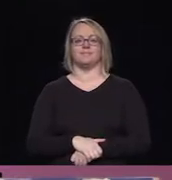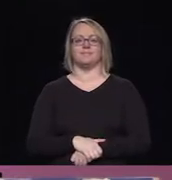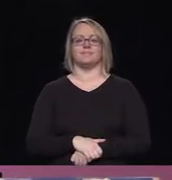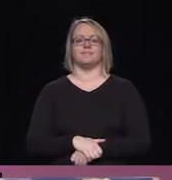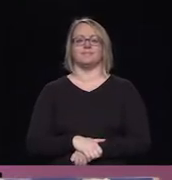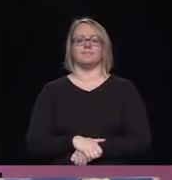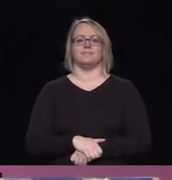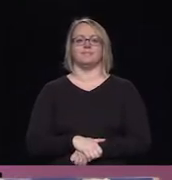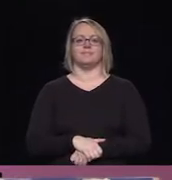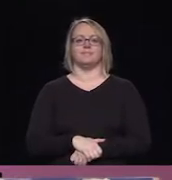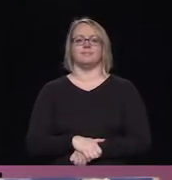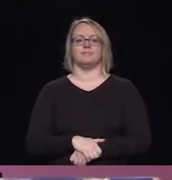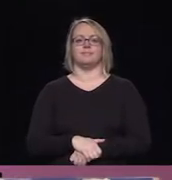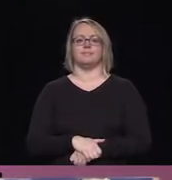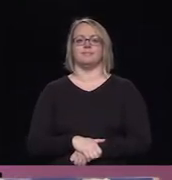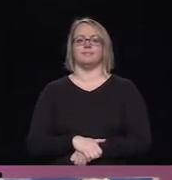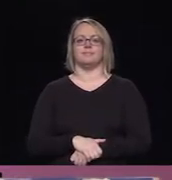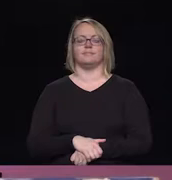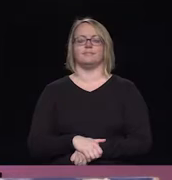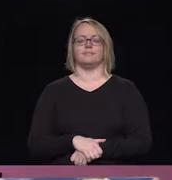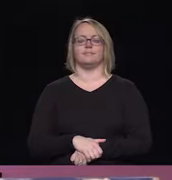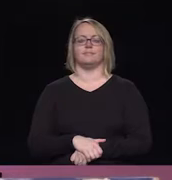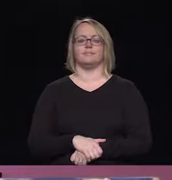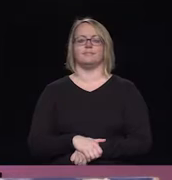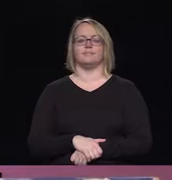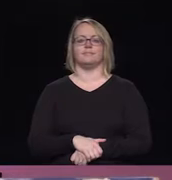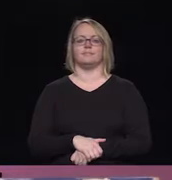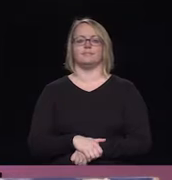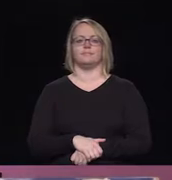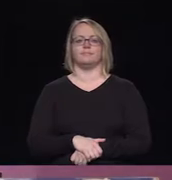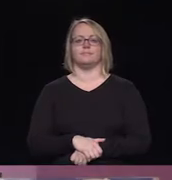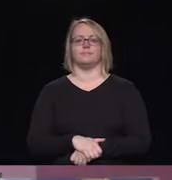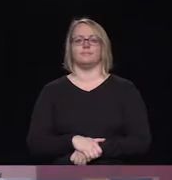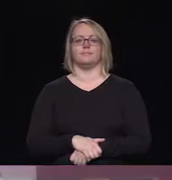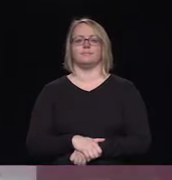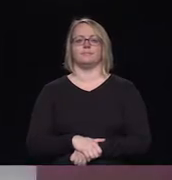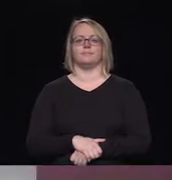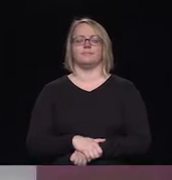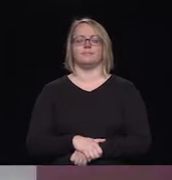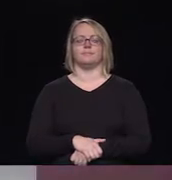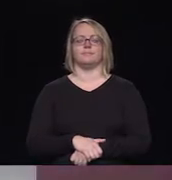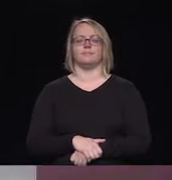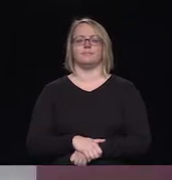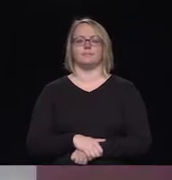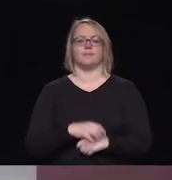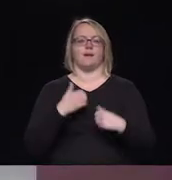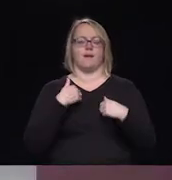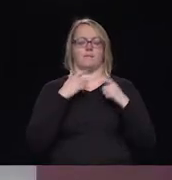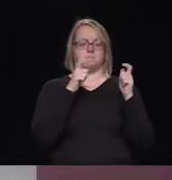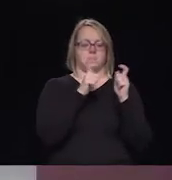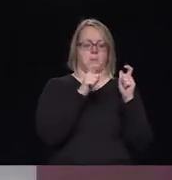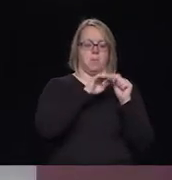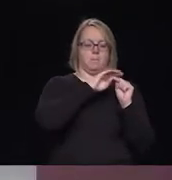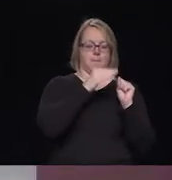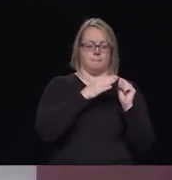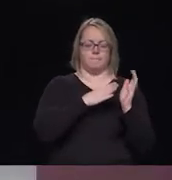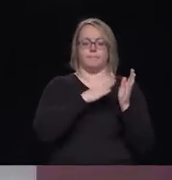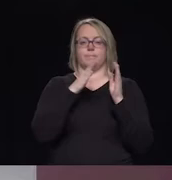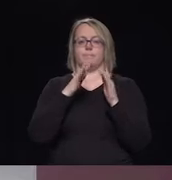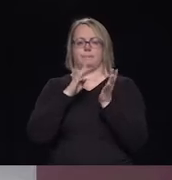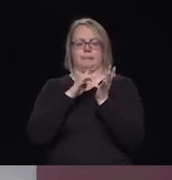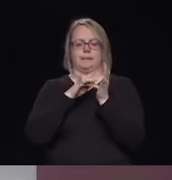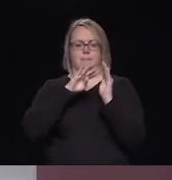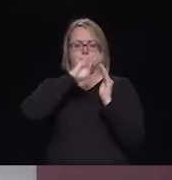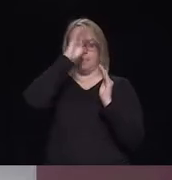So we've got little bump, big bump, and bunny. Those three